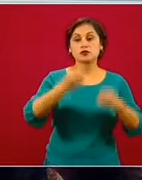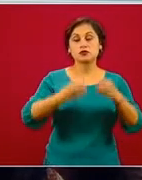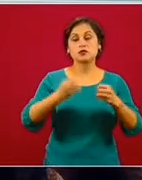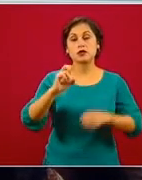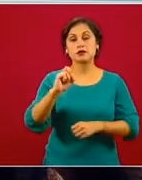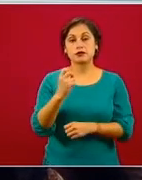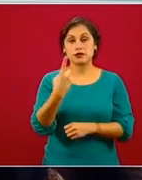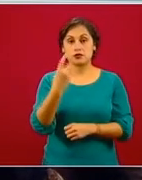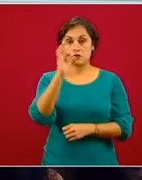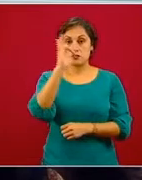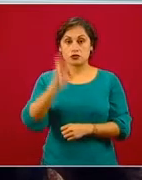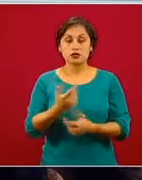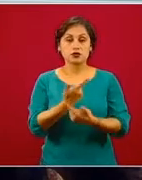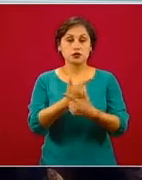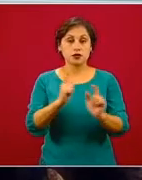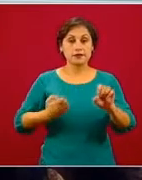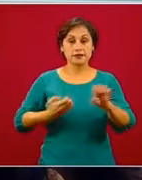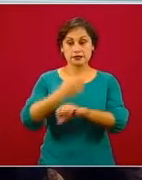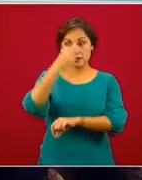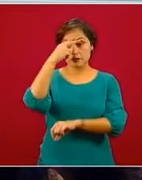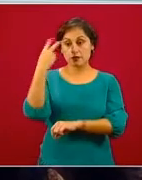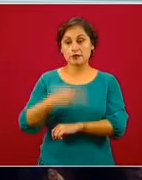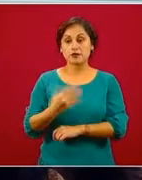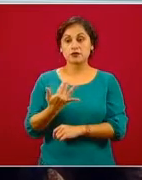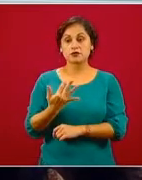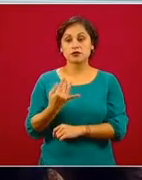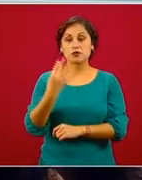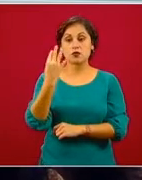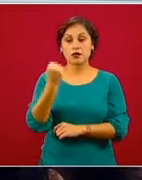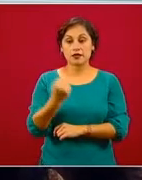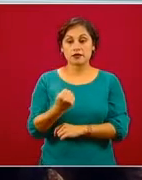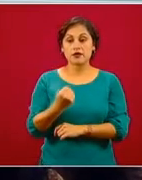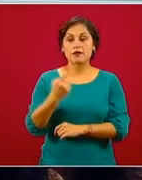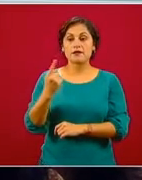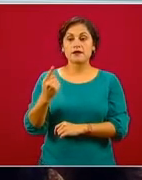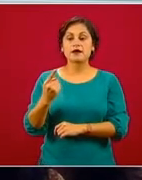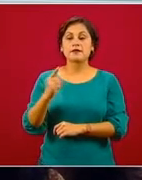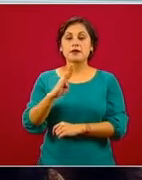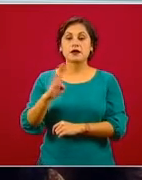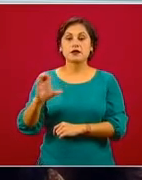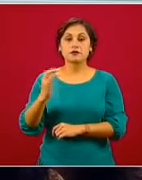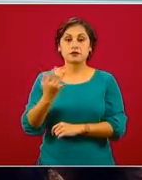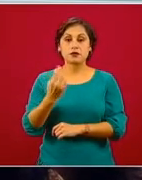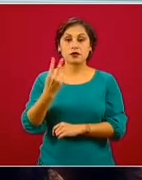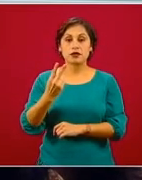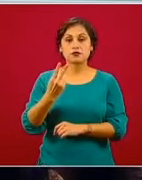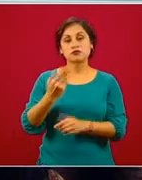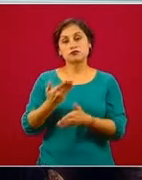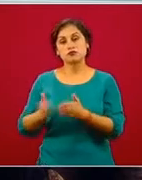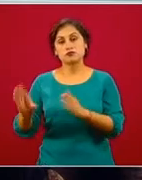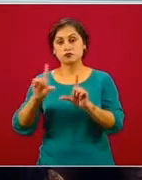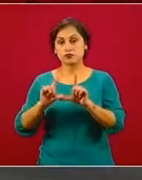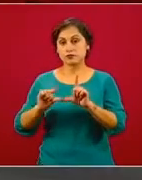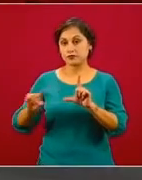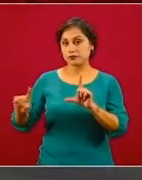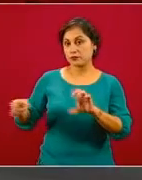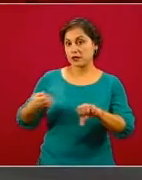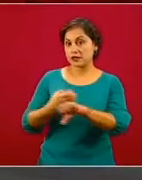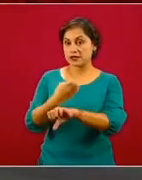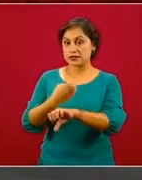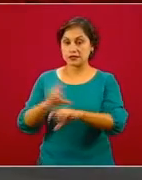City, 31% available. Mexico State, 59%, 52%